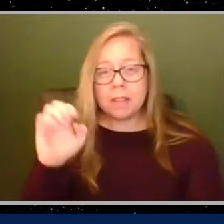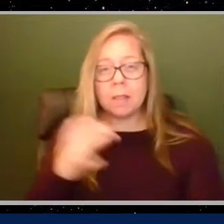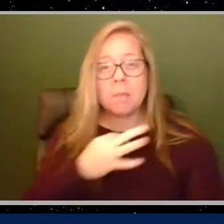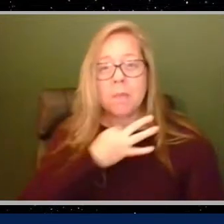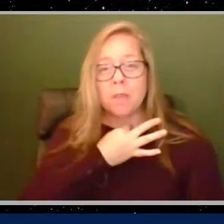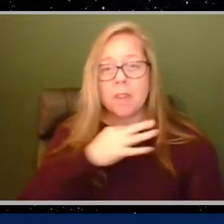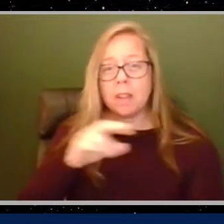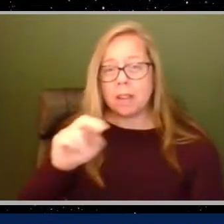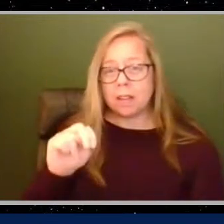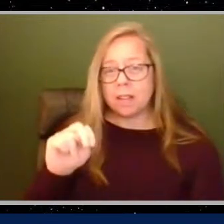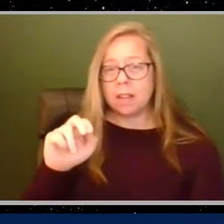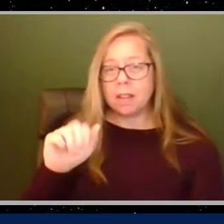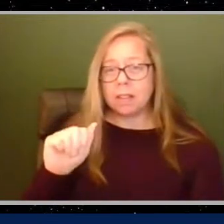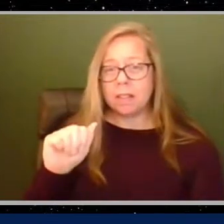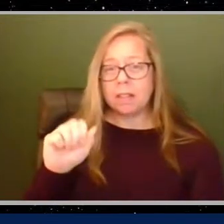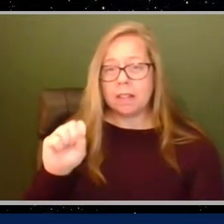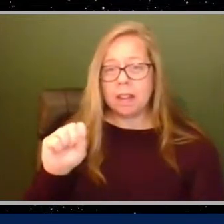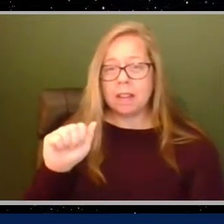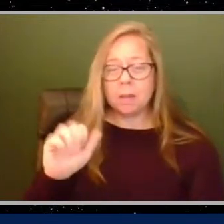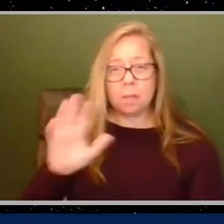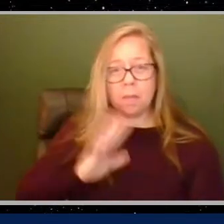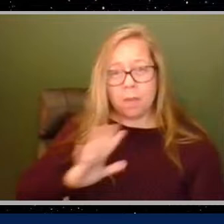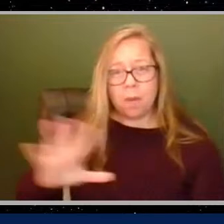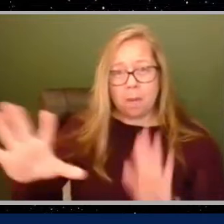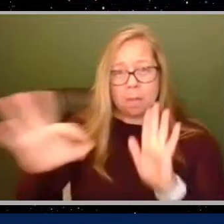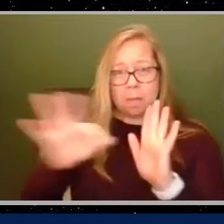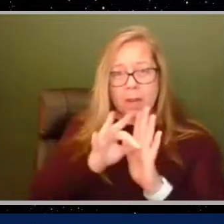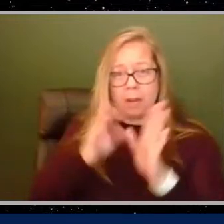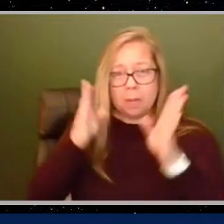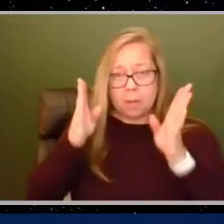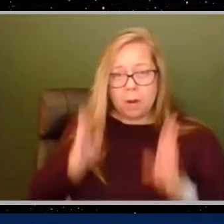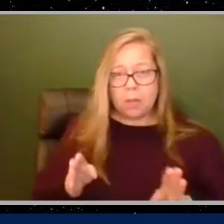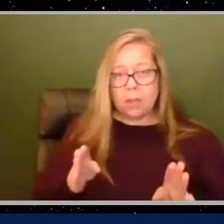Or have there been any talks about something like that?